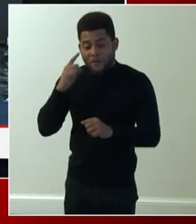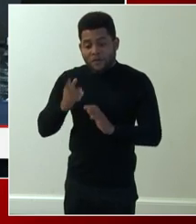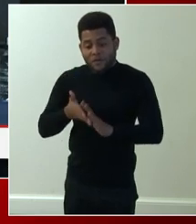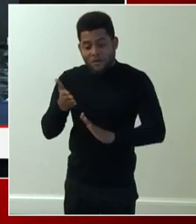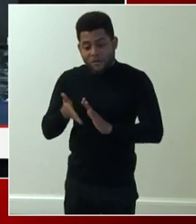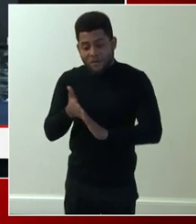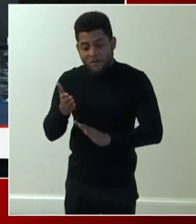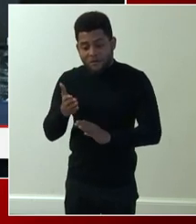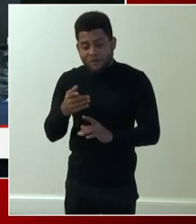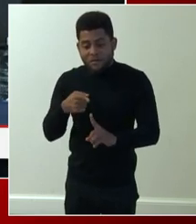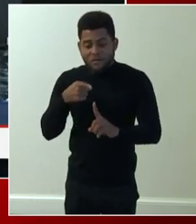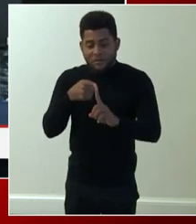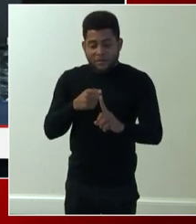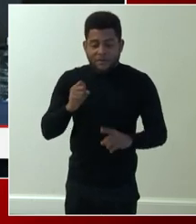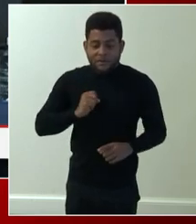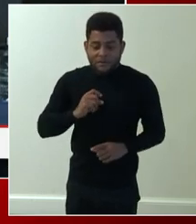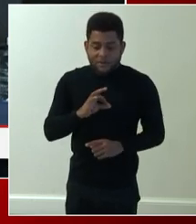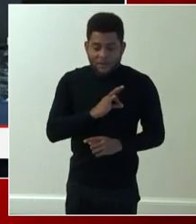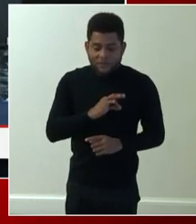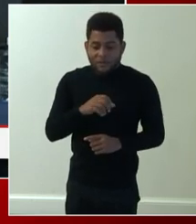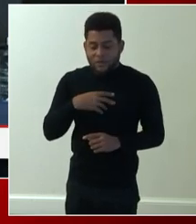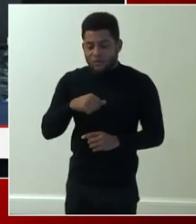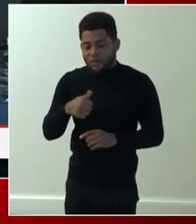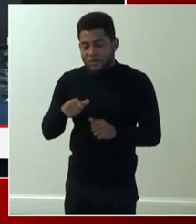in staffing and other areas.